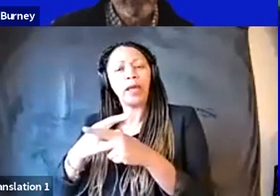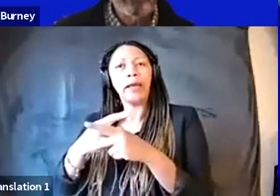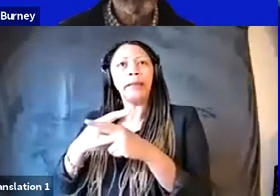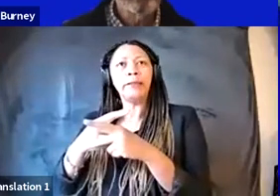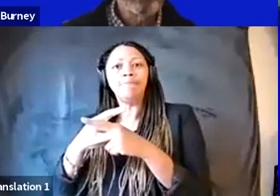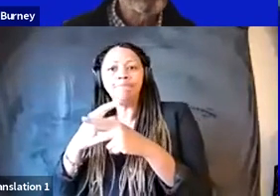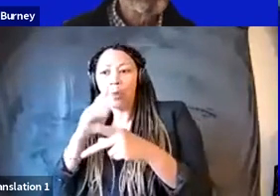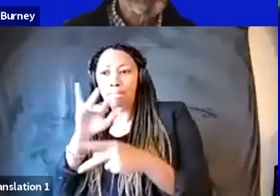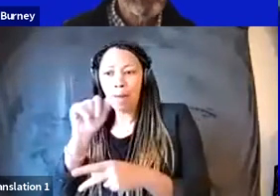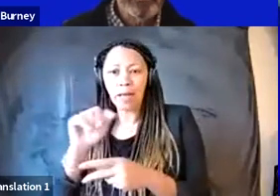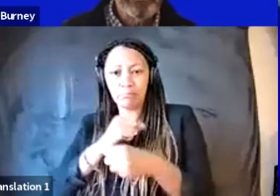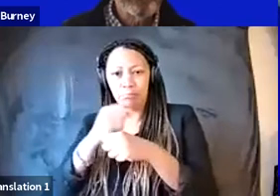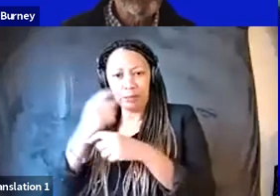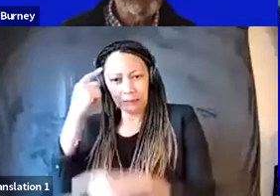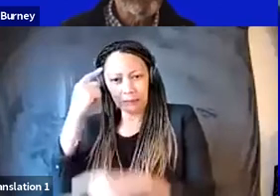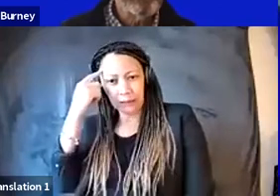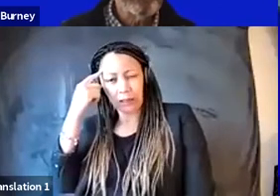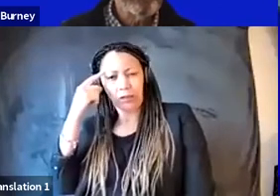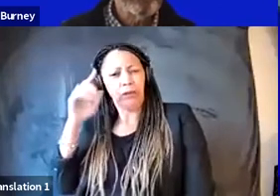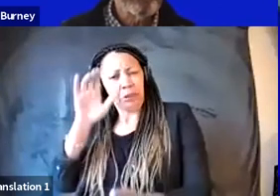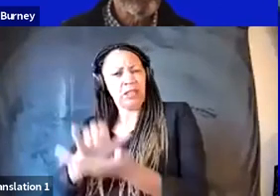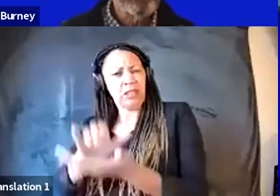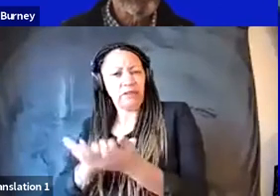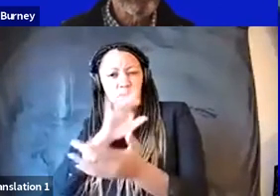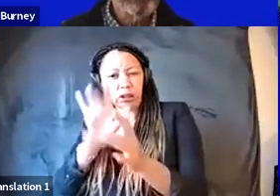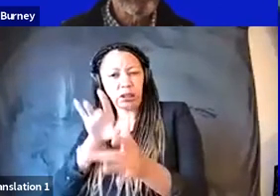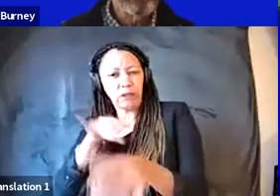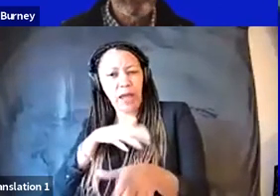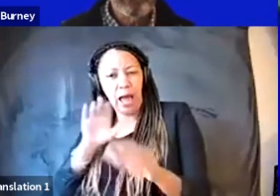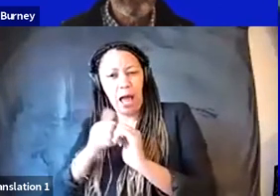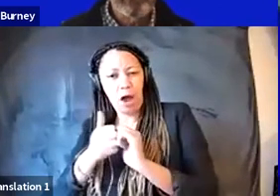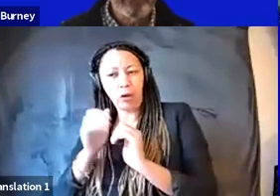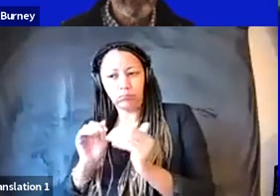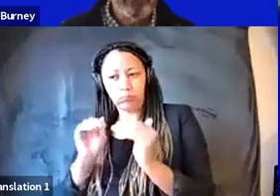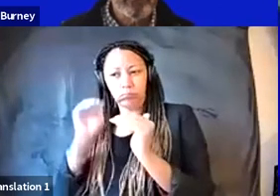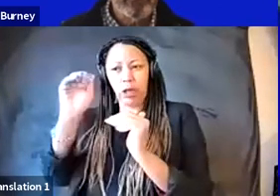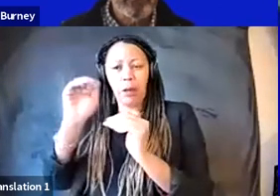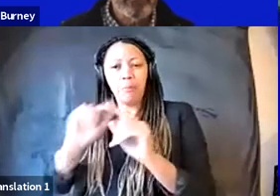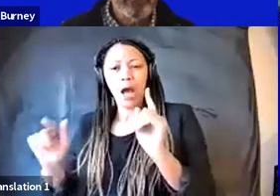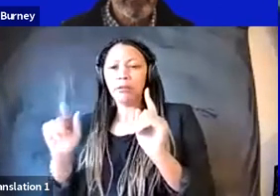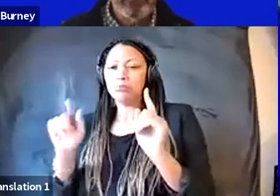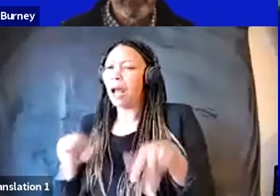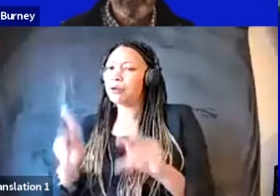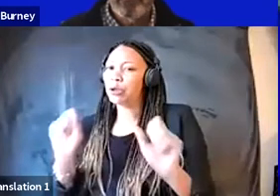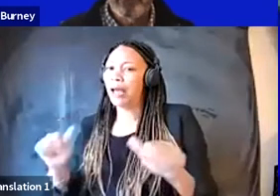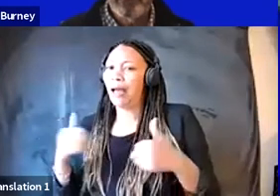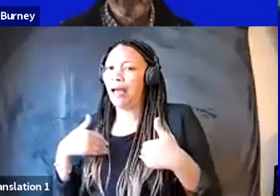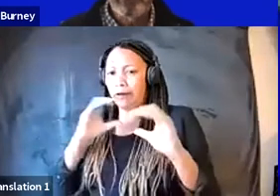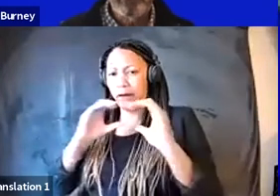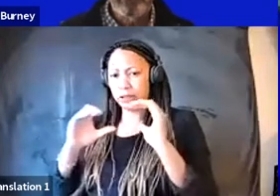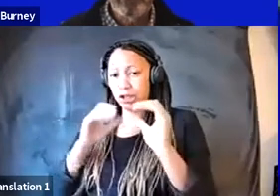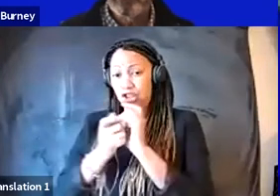sense. We believe that this massing is sensitive in the way that it steps up, but there's certainly opportunity for conversation there. Changing the